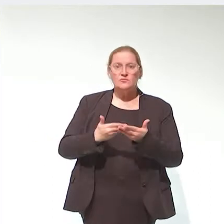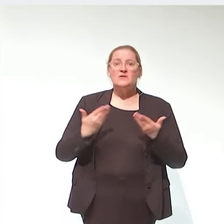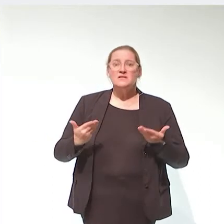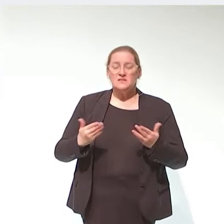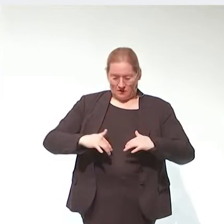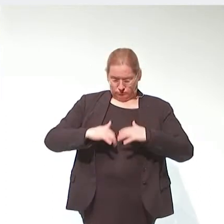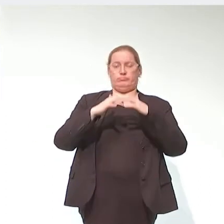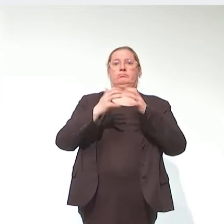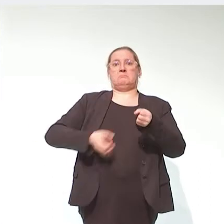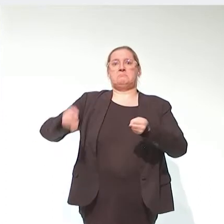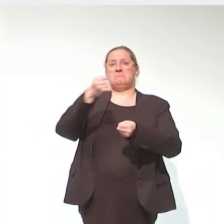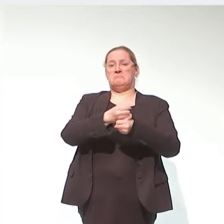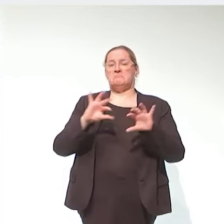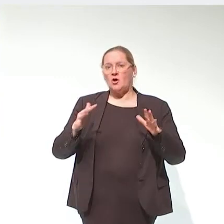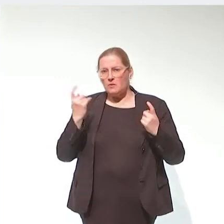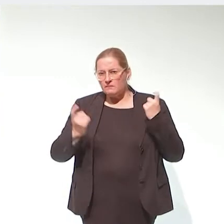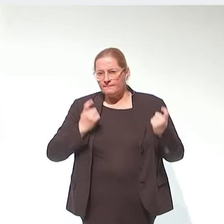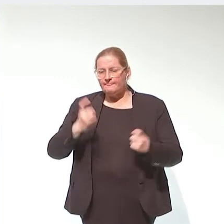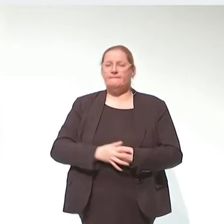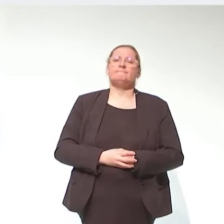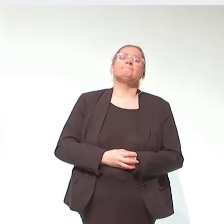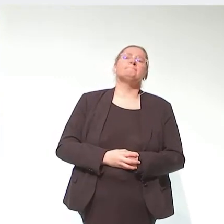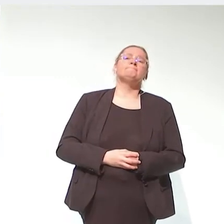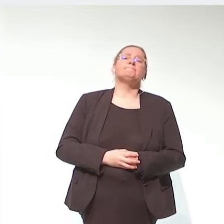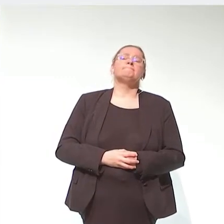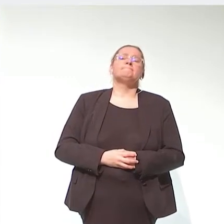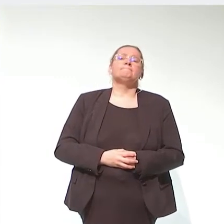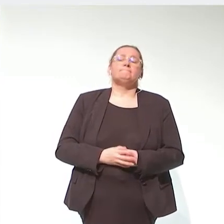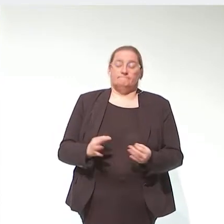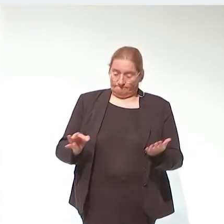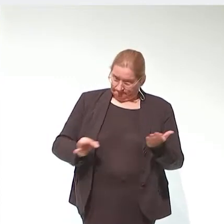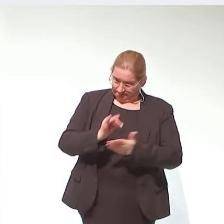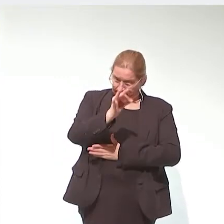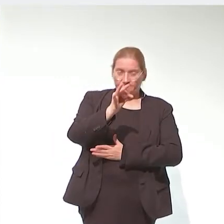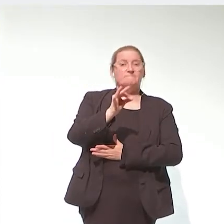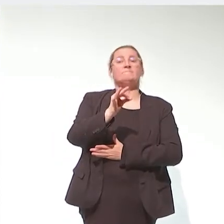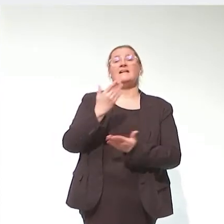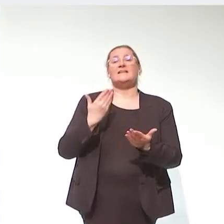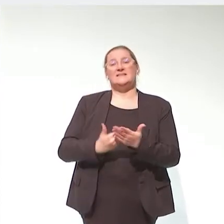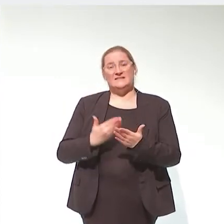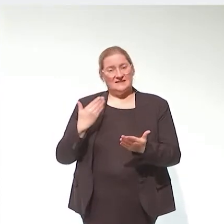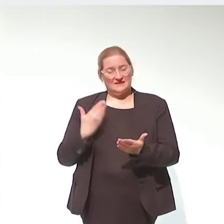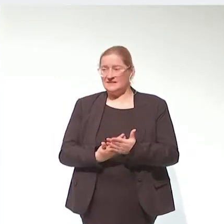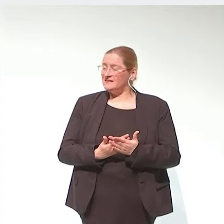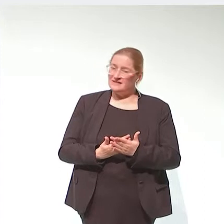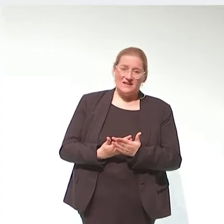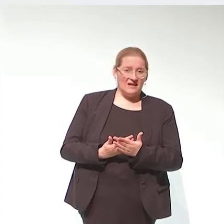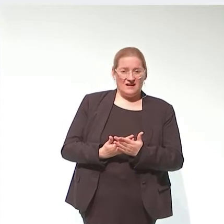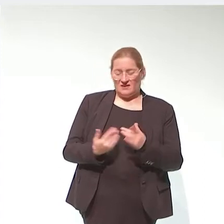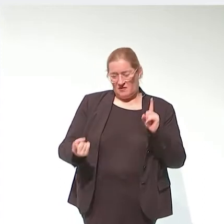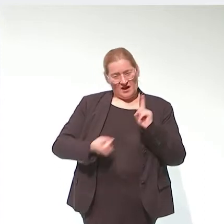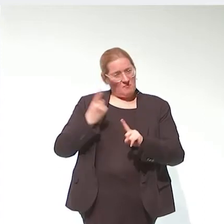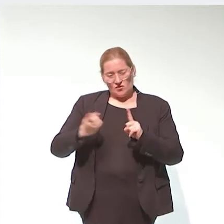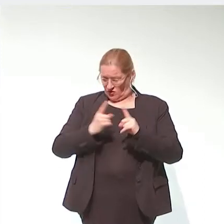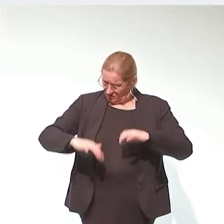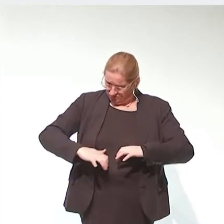The implementation of the strategy has never been more important than it is right now. We see